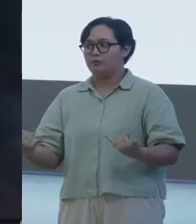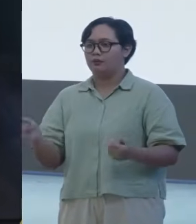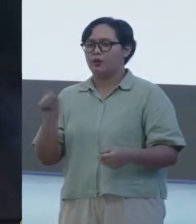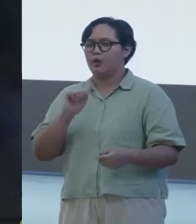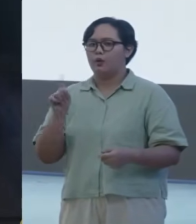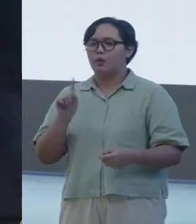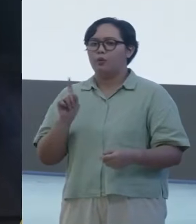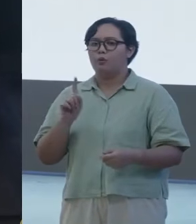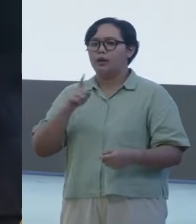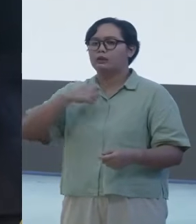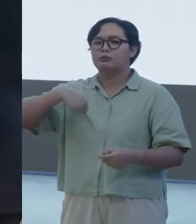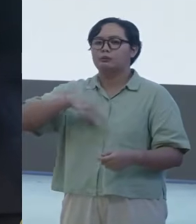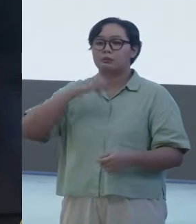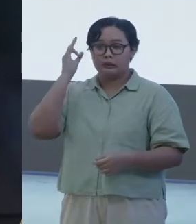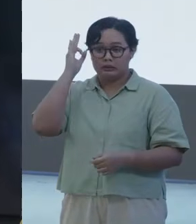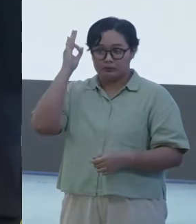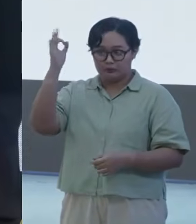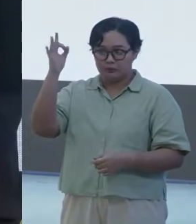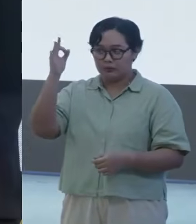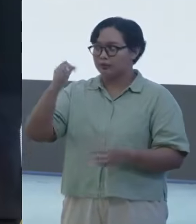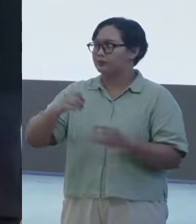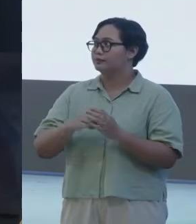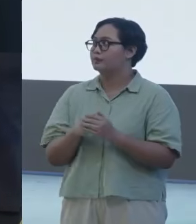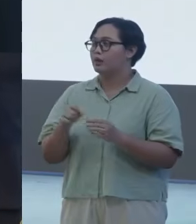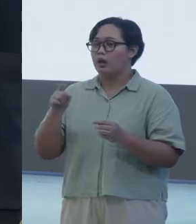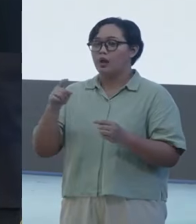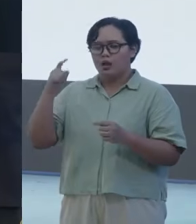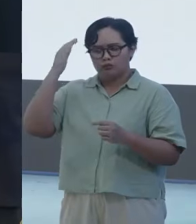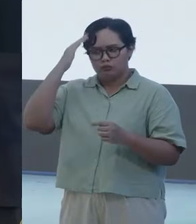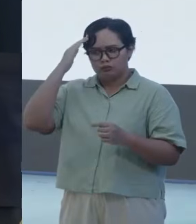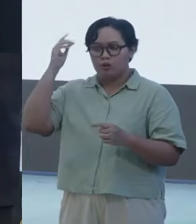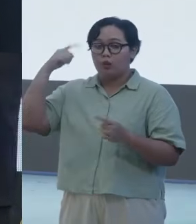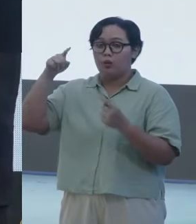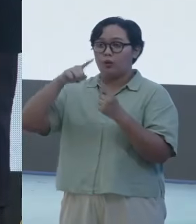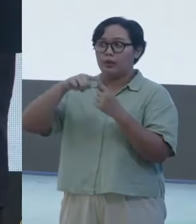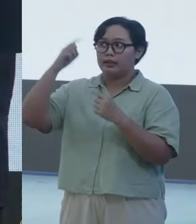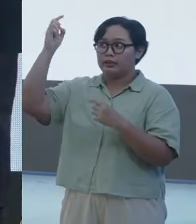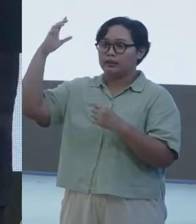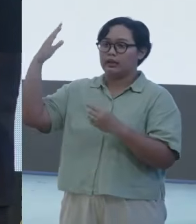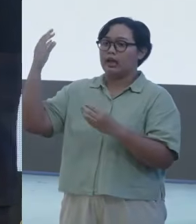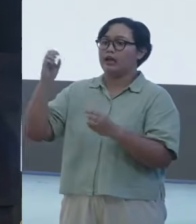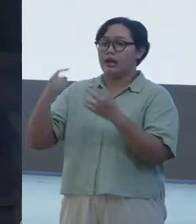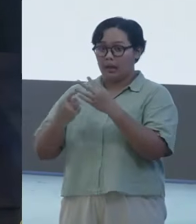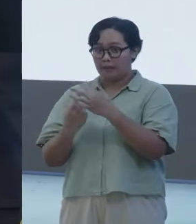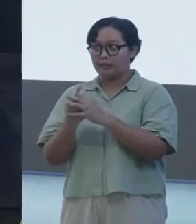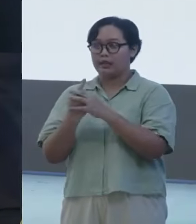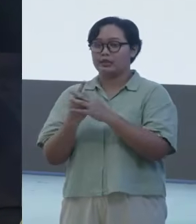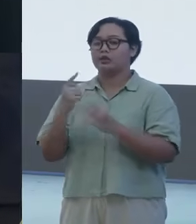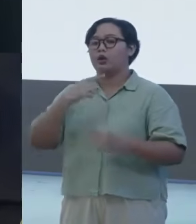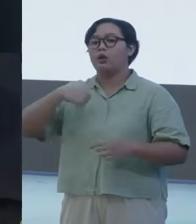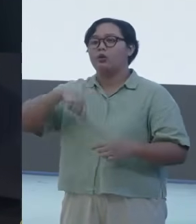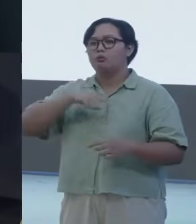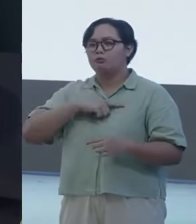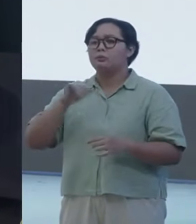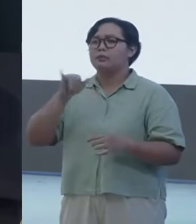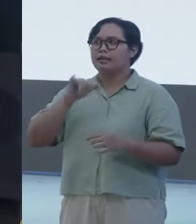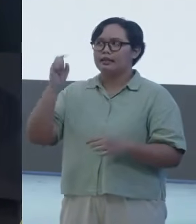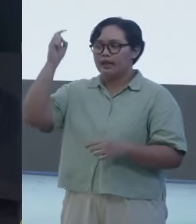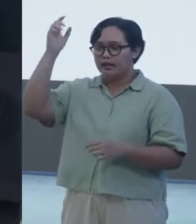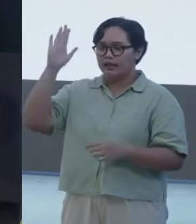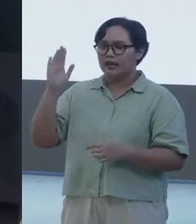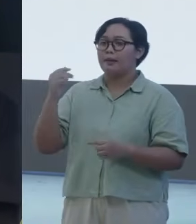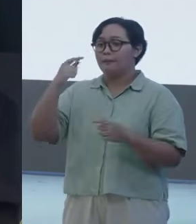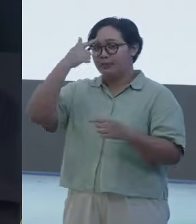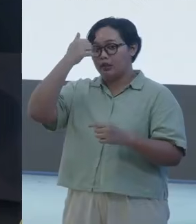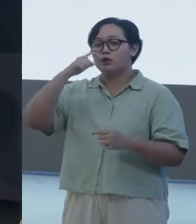yet appeared. But we know that when He appears, we shall be like Him, because we shall see Him as He